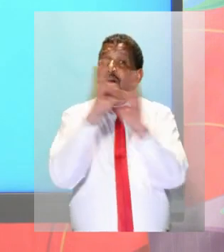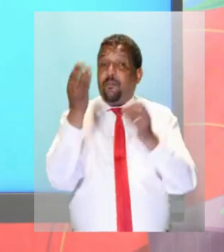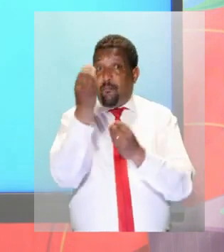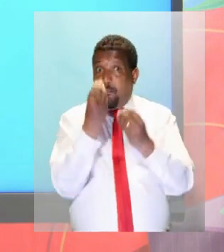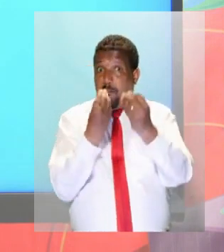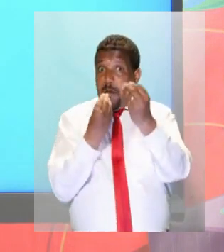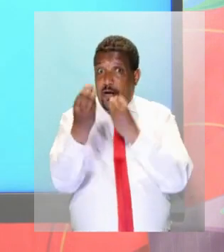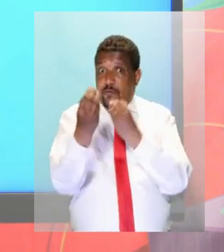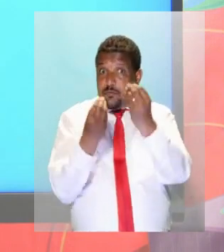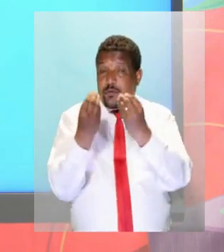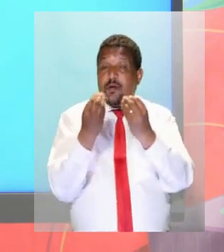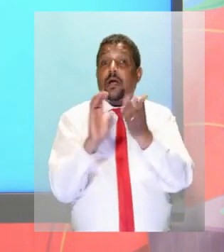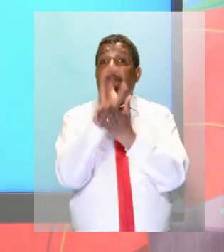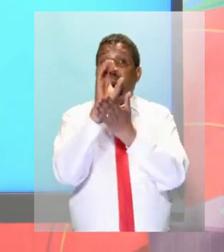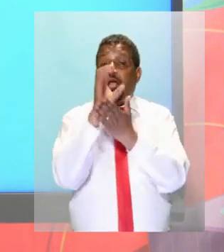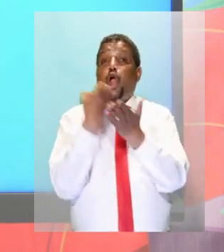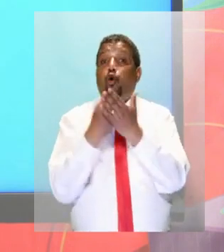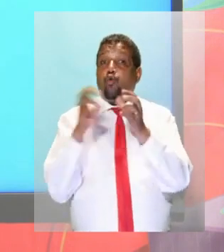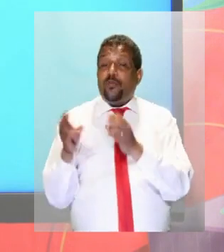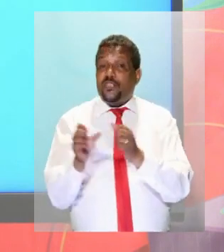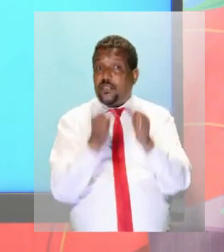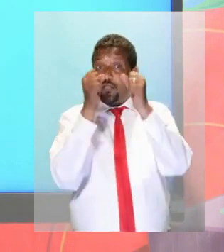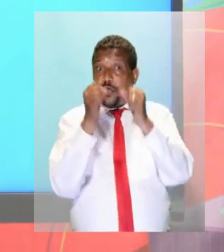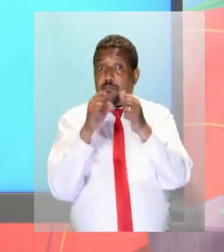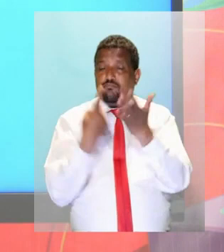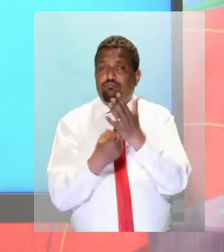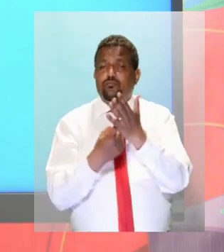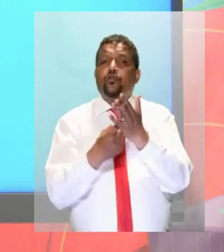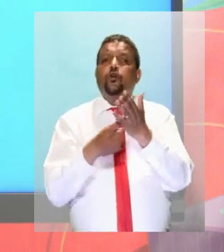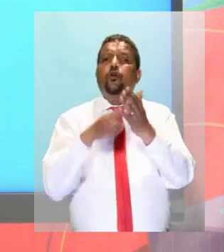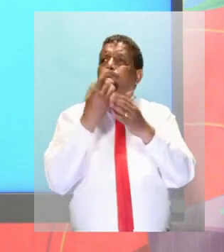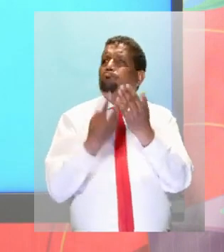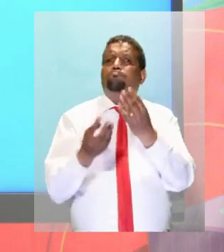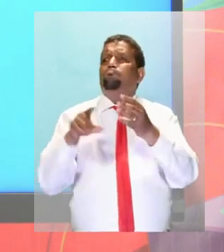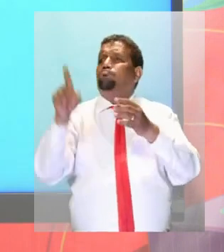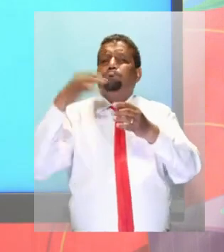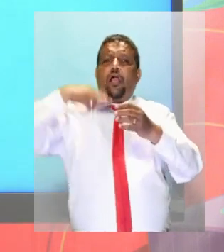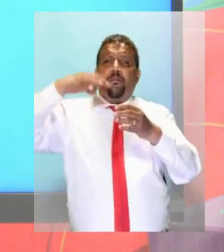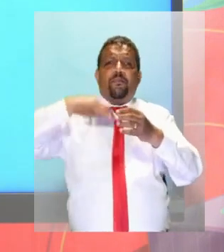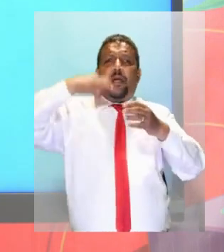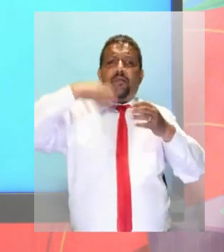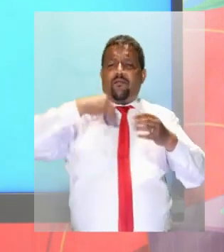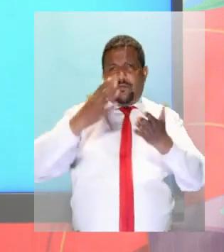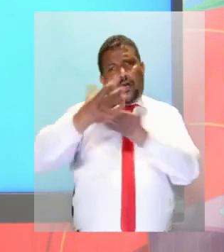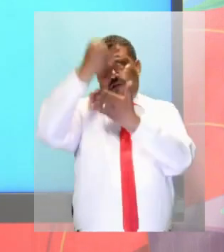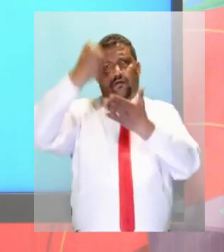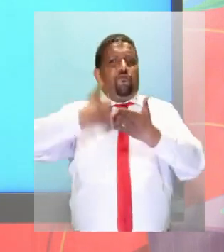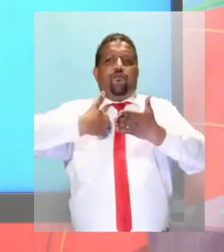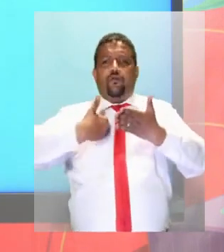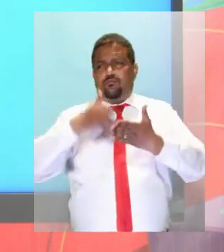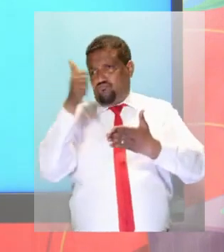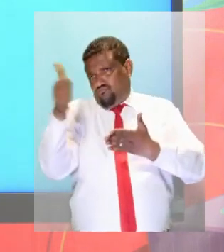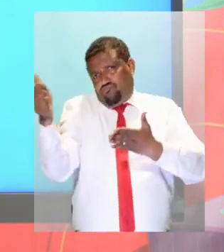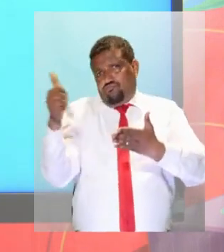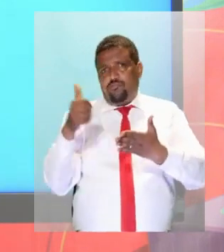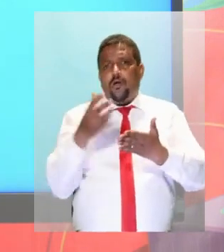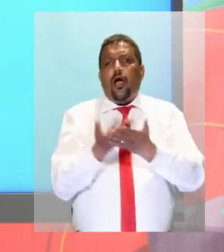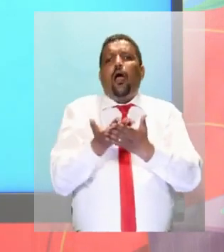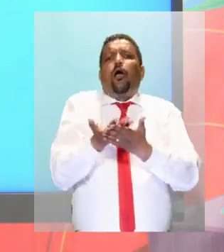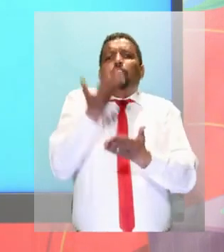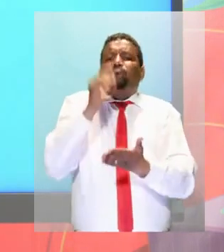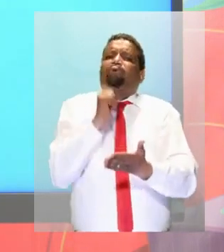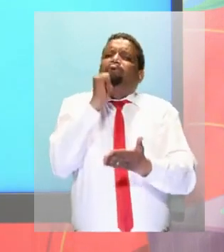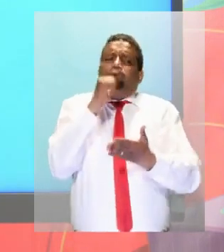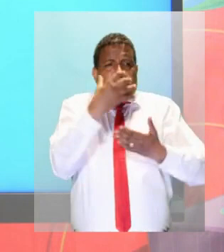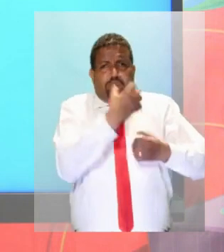capitalist economic system, first, there is the right to own private property. Individuals have the right to accumulate wealth. There